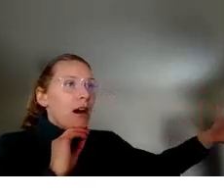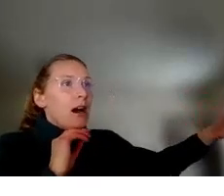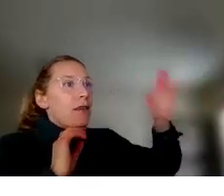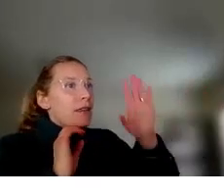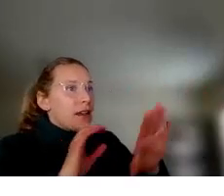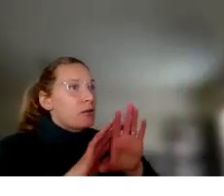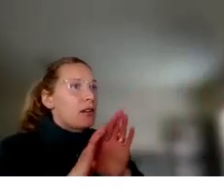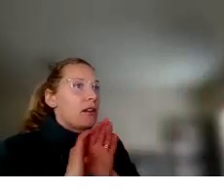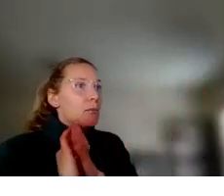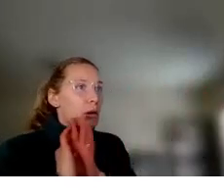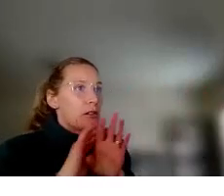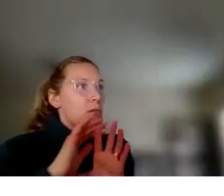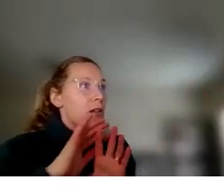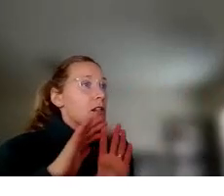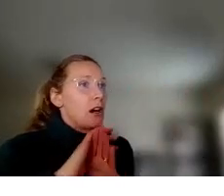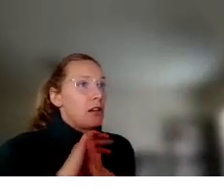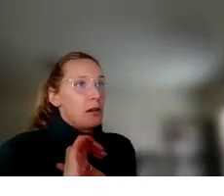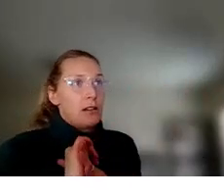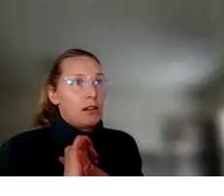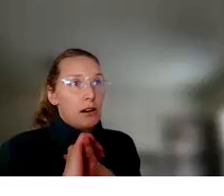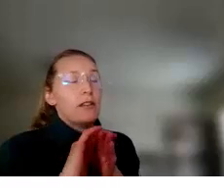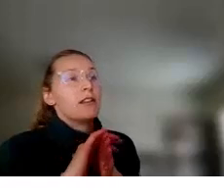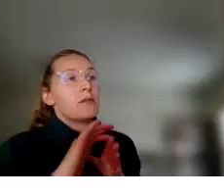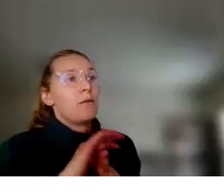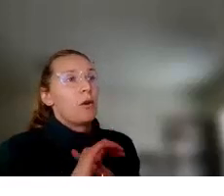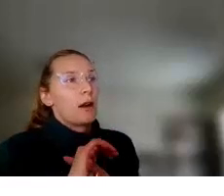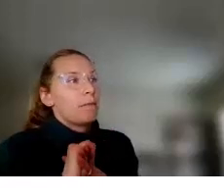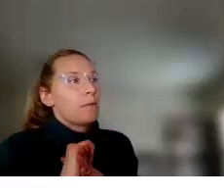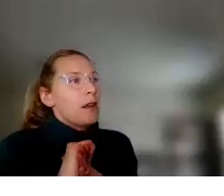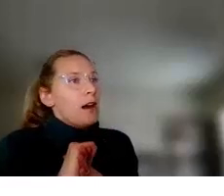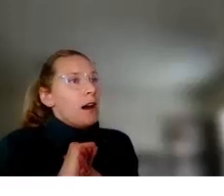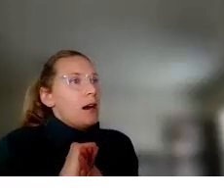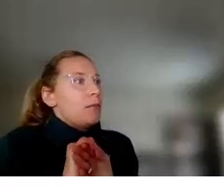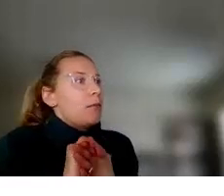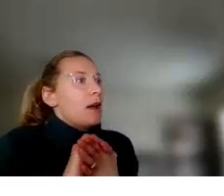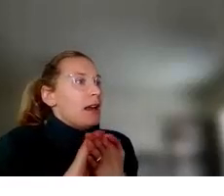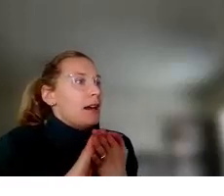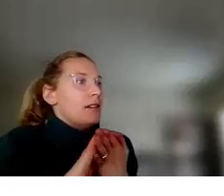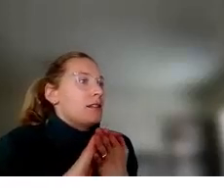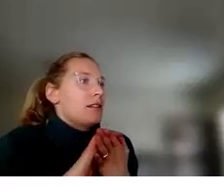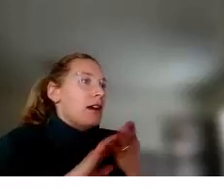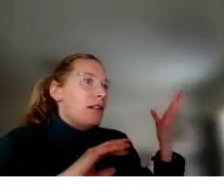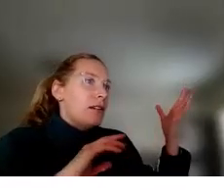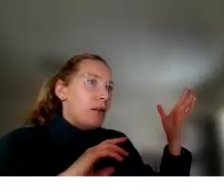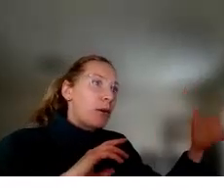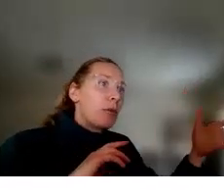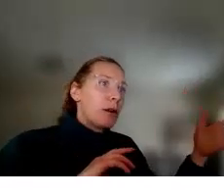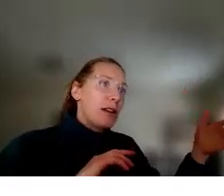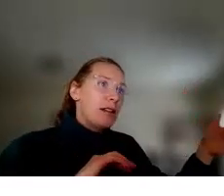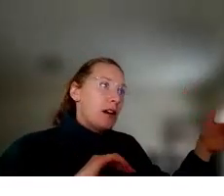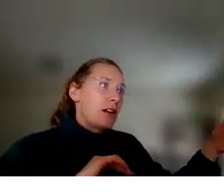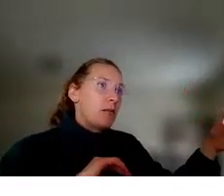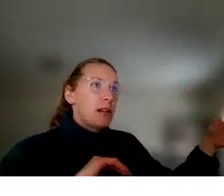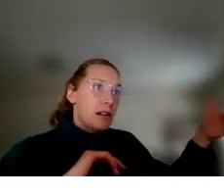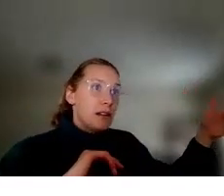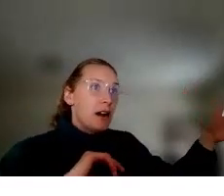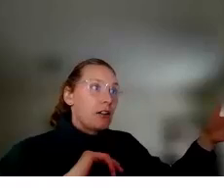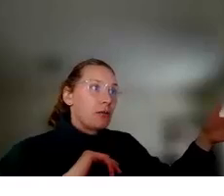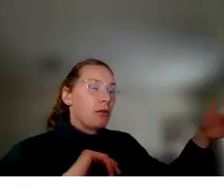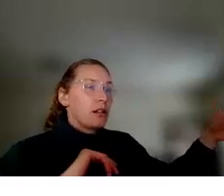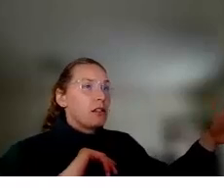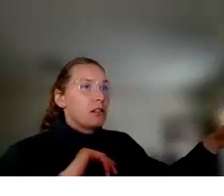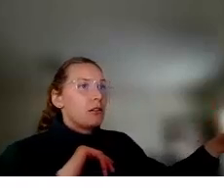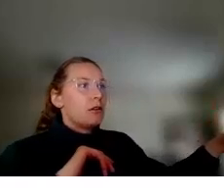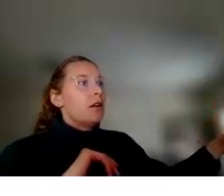support. That's really important to be documented on this form and then appropriately documented